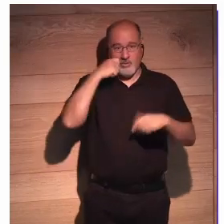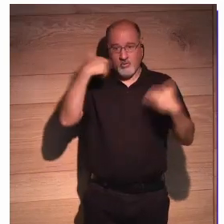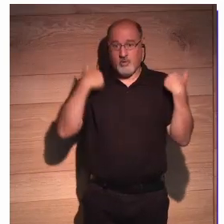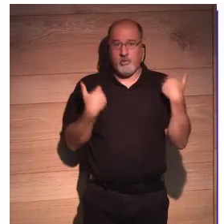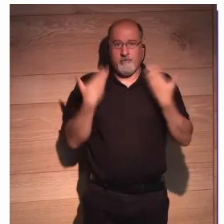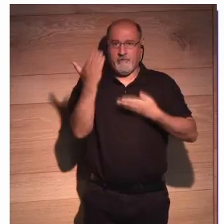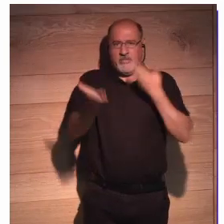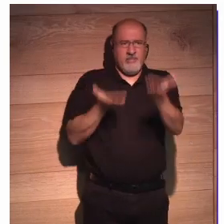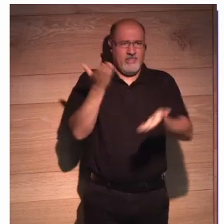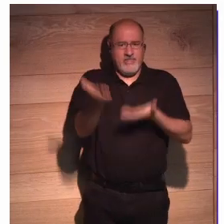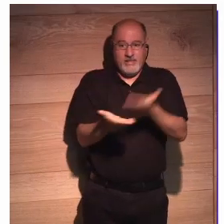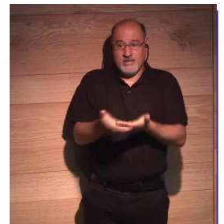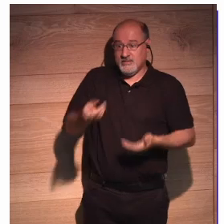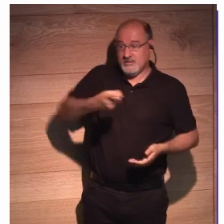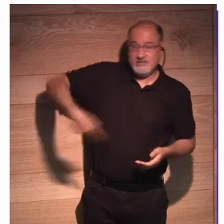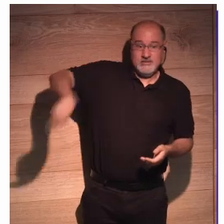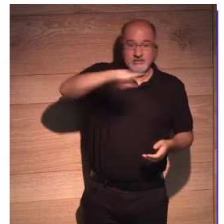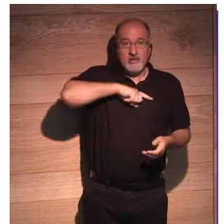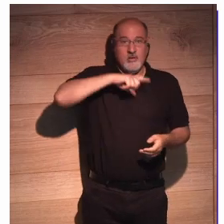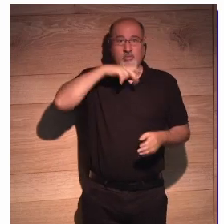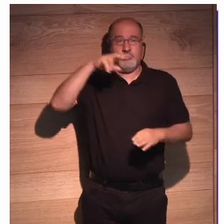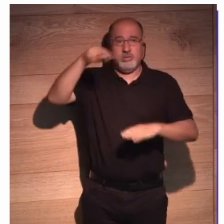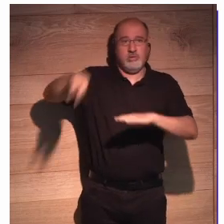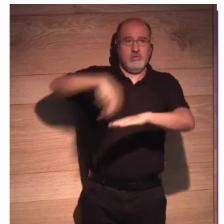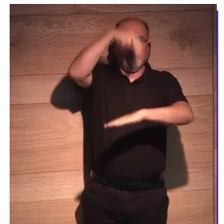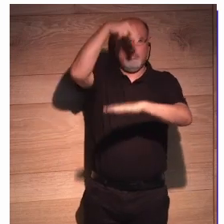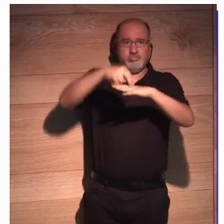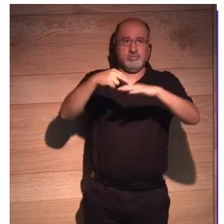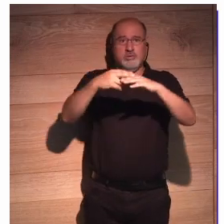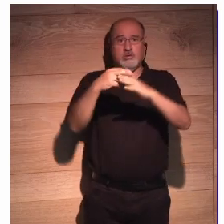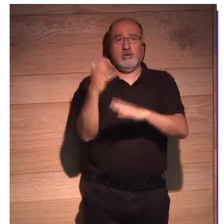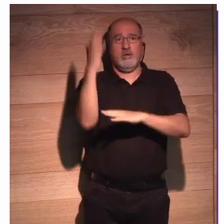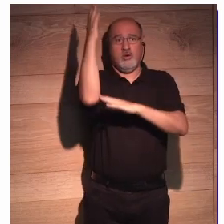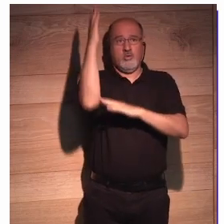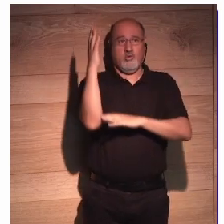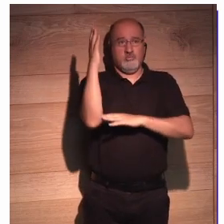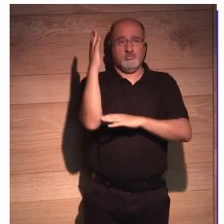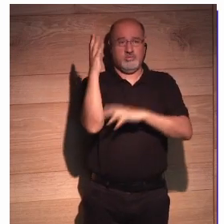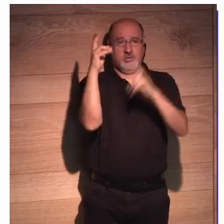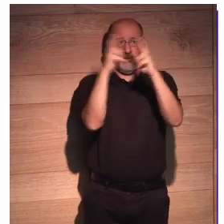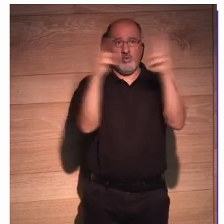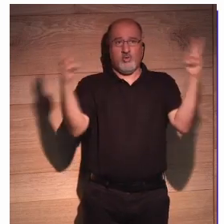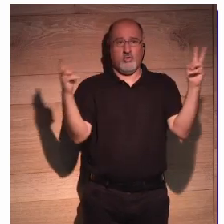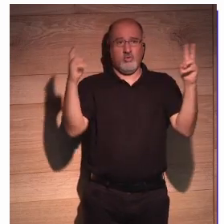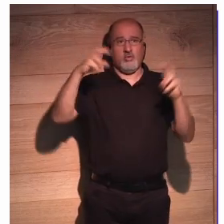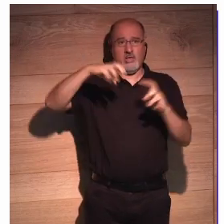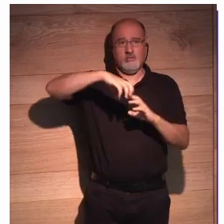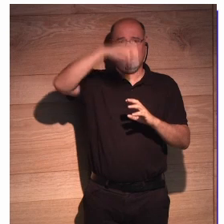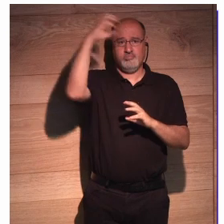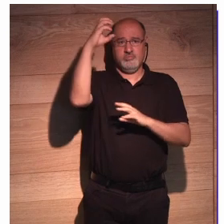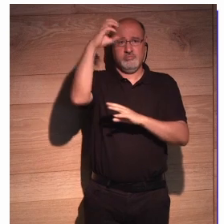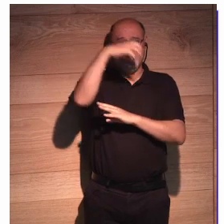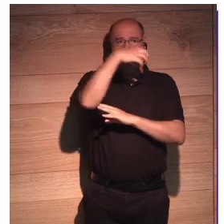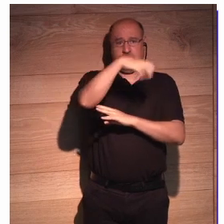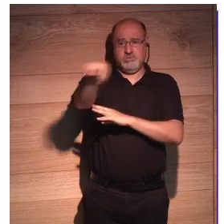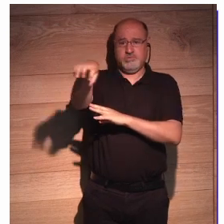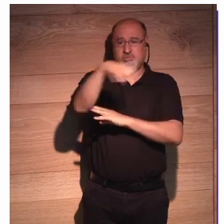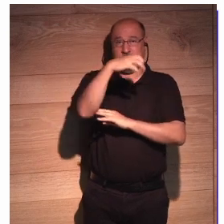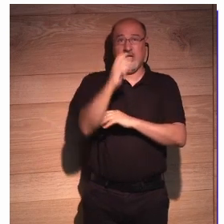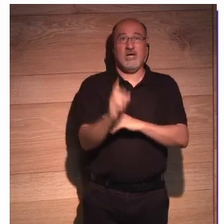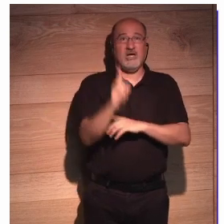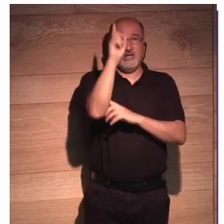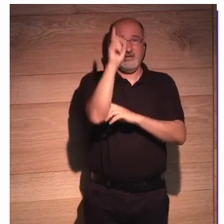standing up on a crane like that in real life, you'd probably be really, really scared. You'd probably feel sweat, you'd